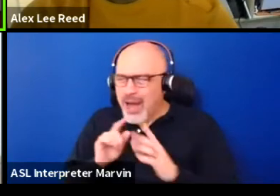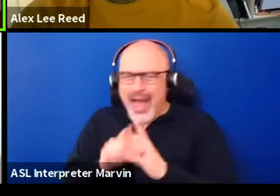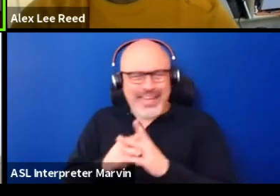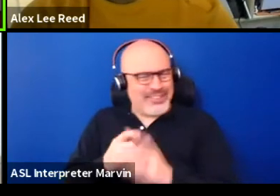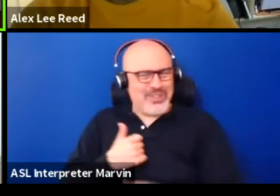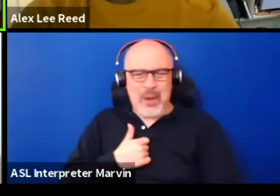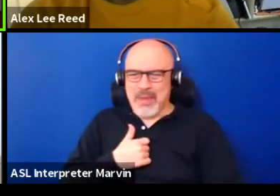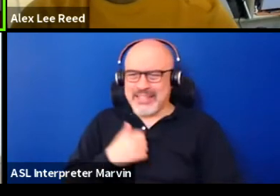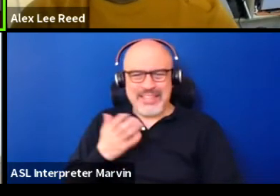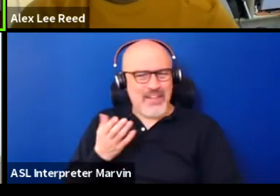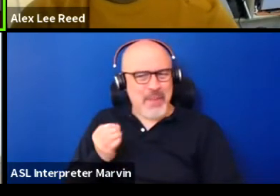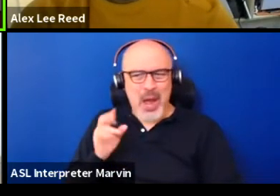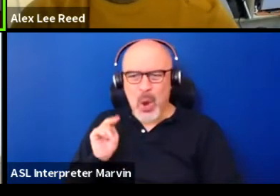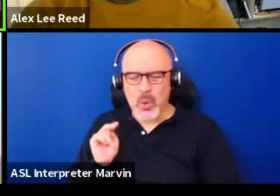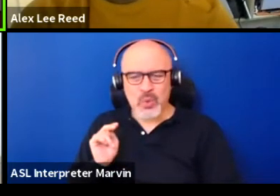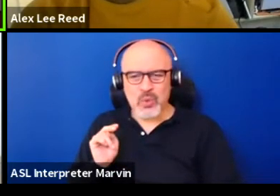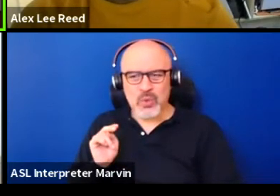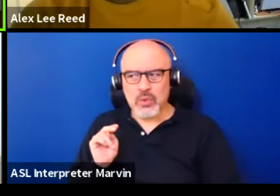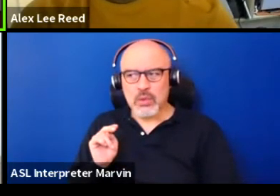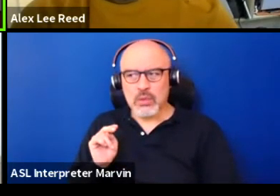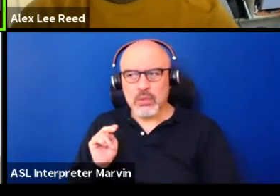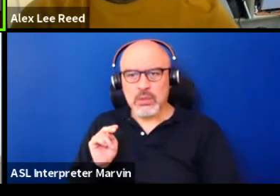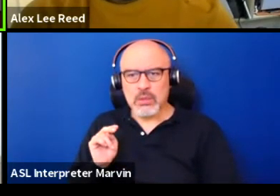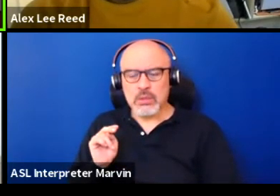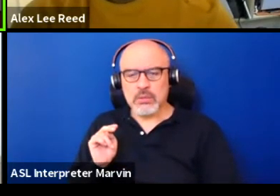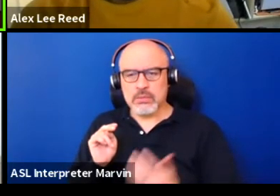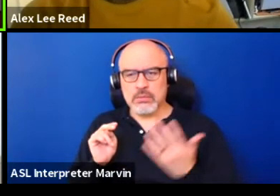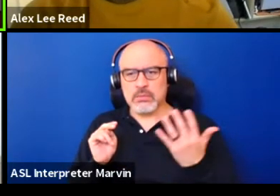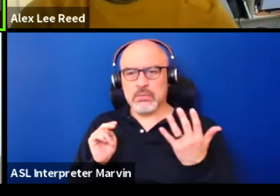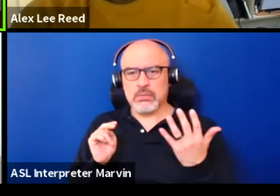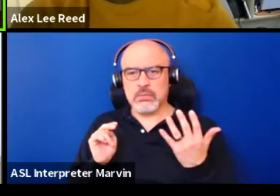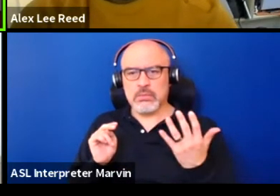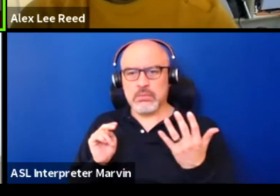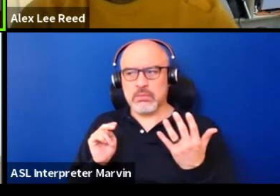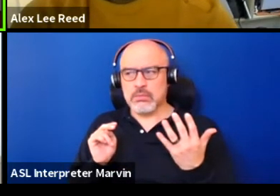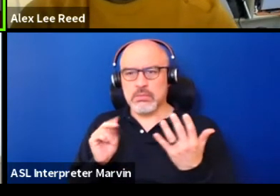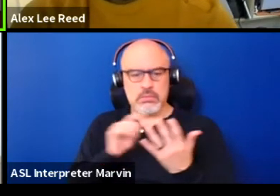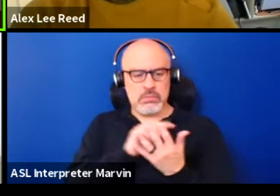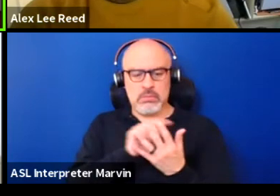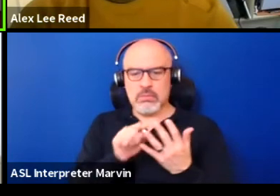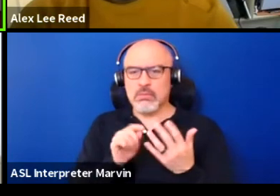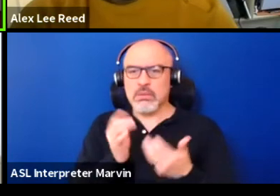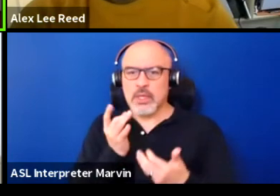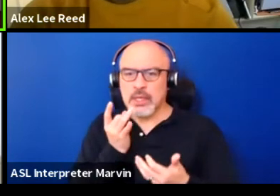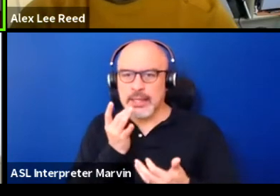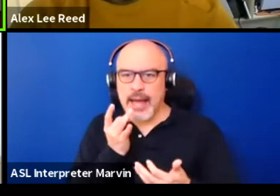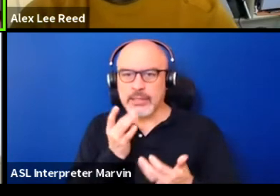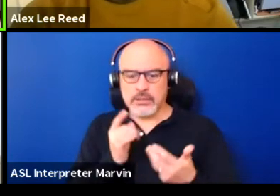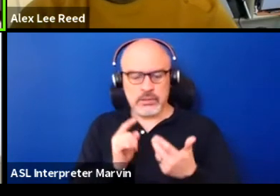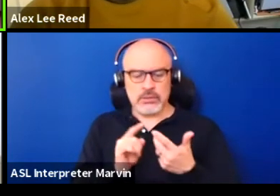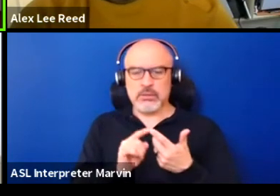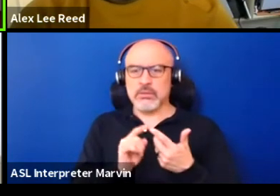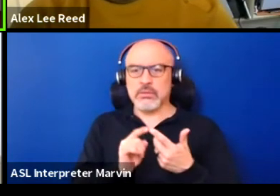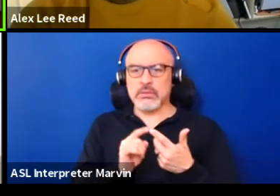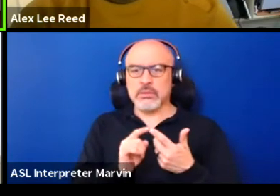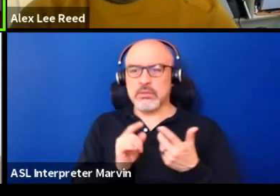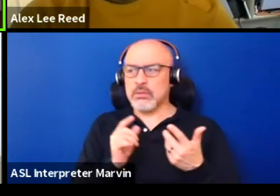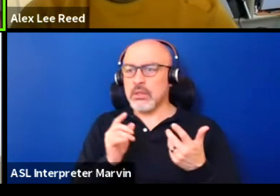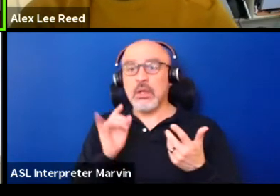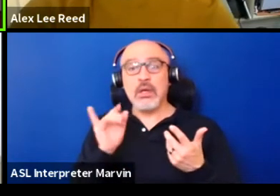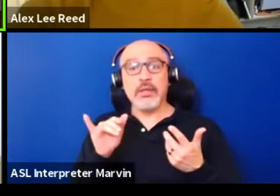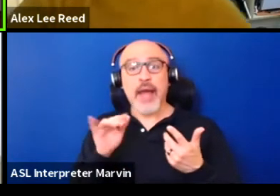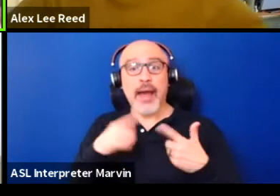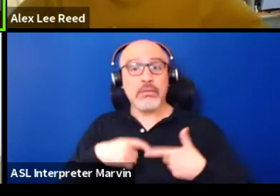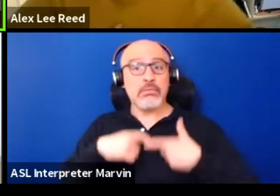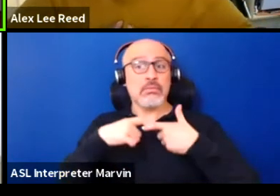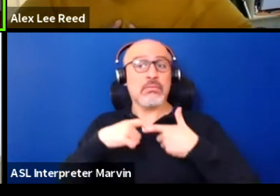own, but then I have to figure out how my lights stay on. Okay. And when this moratorium on